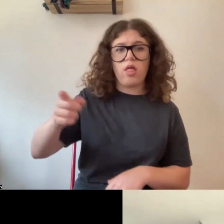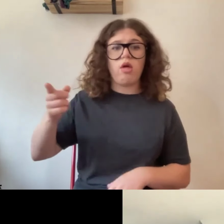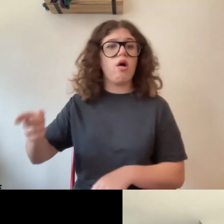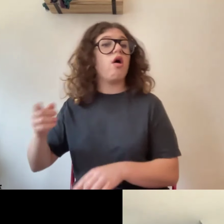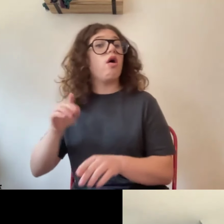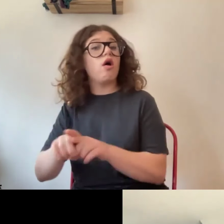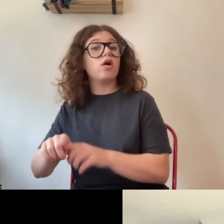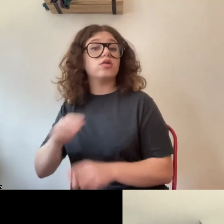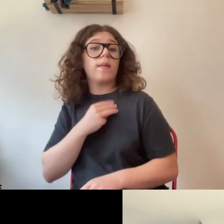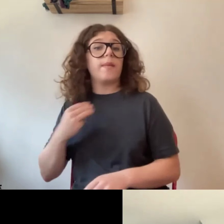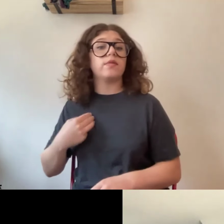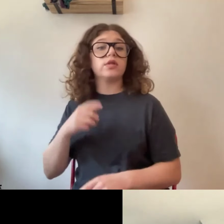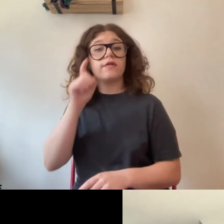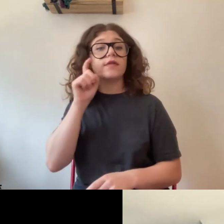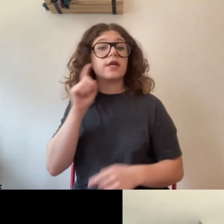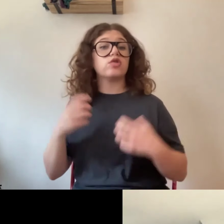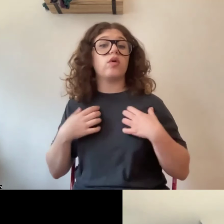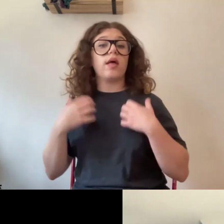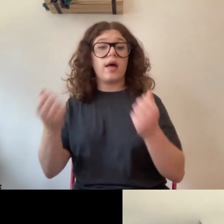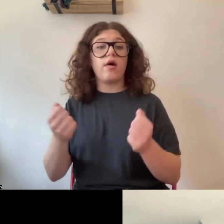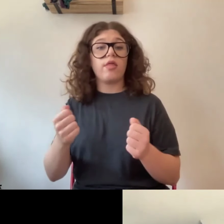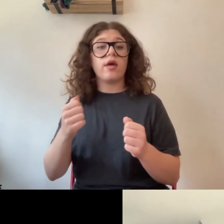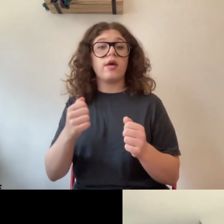Health Advisory Committee of CPS.